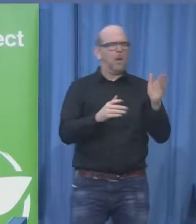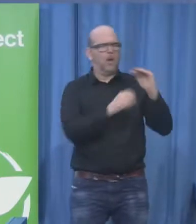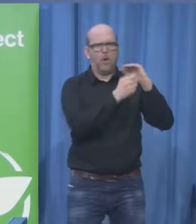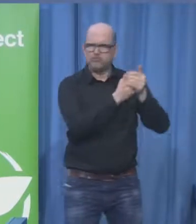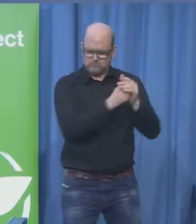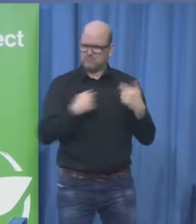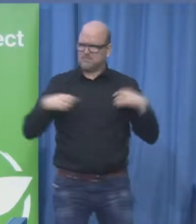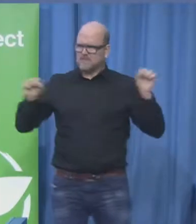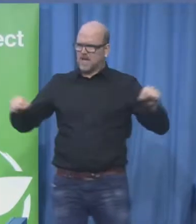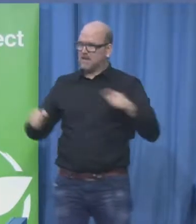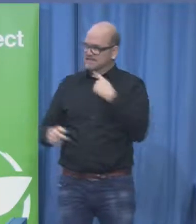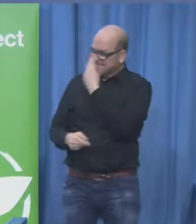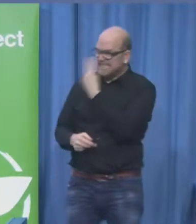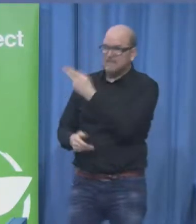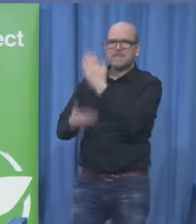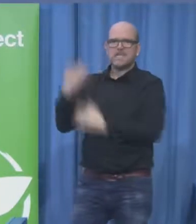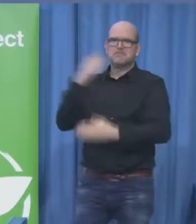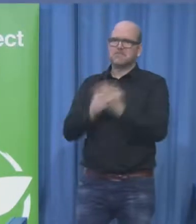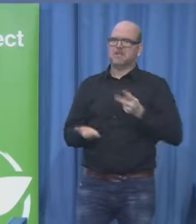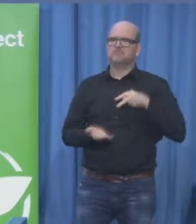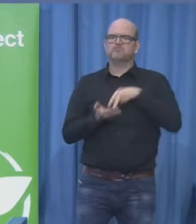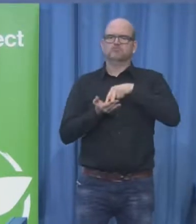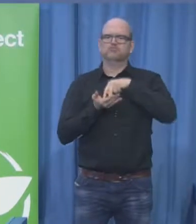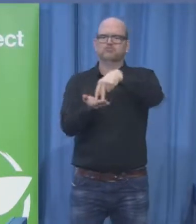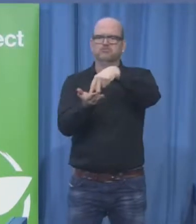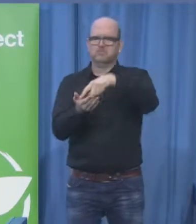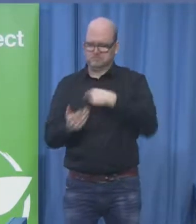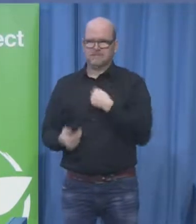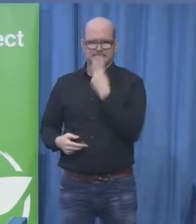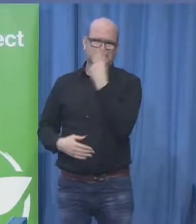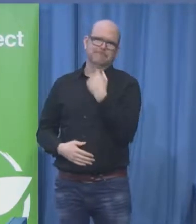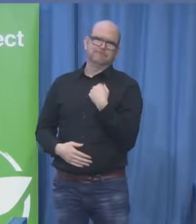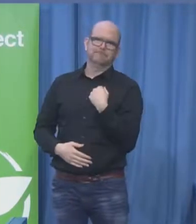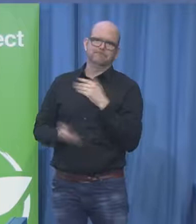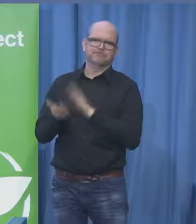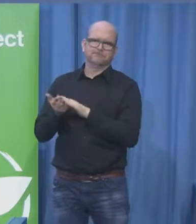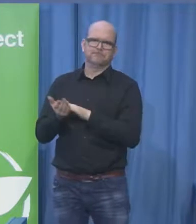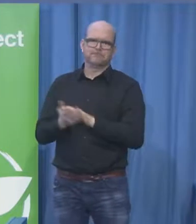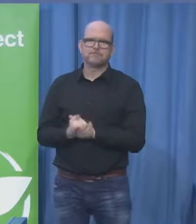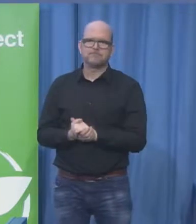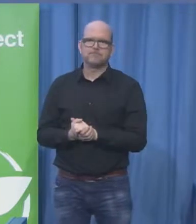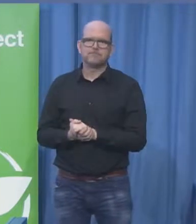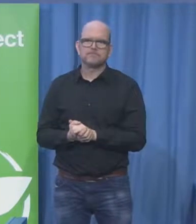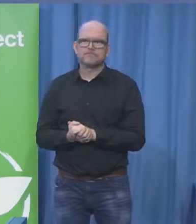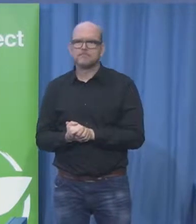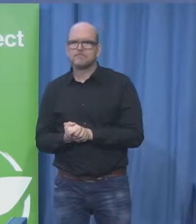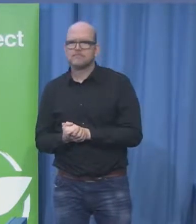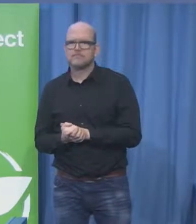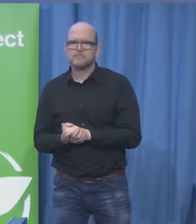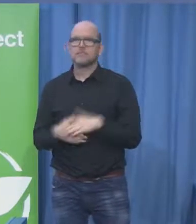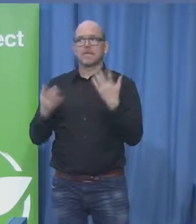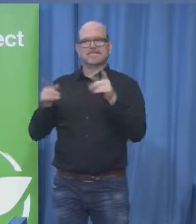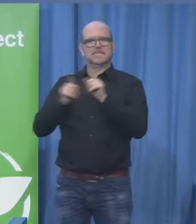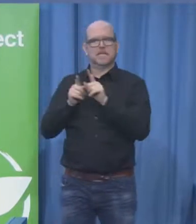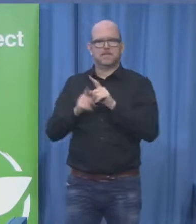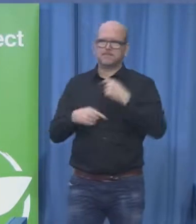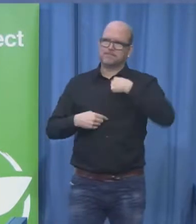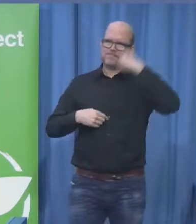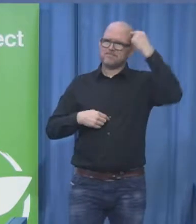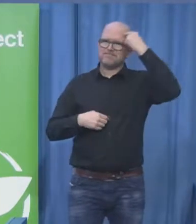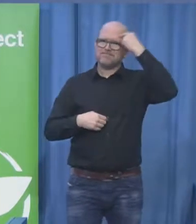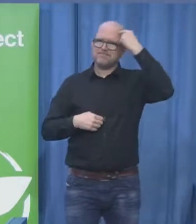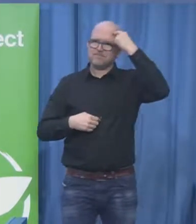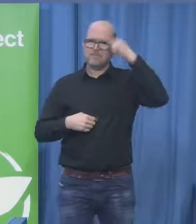change. Internships, mentoring programs, and summer jobs are effective examples for this shift. We should focus